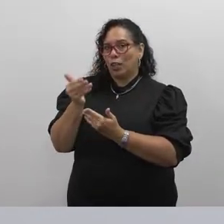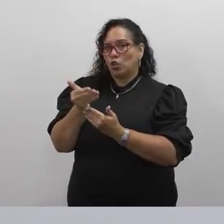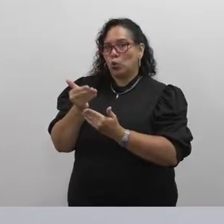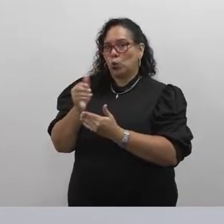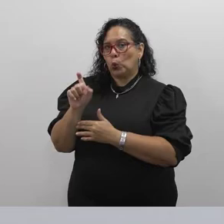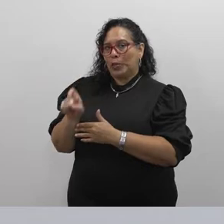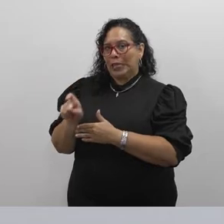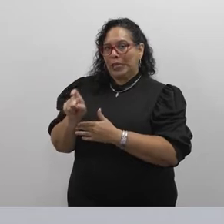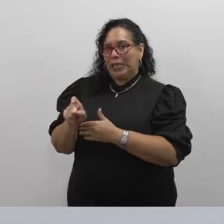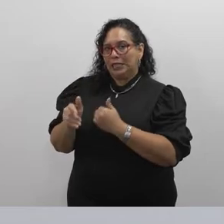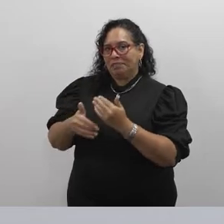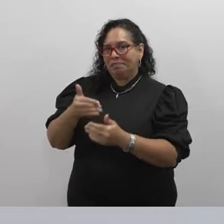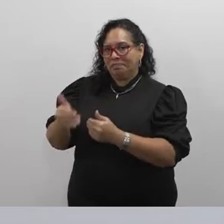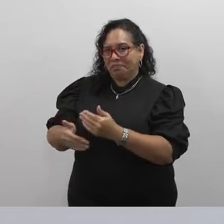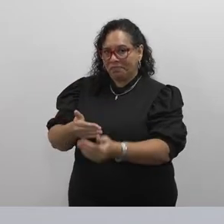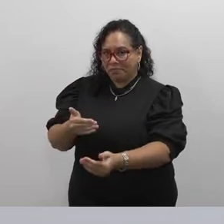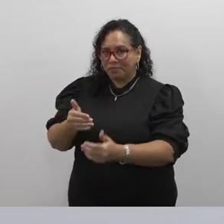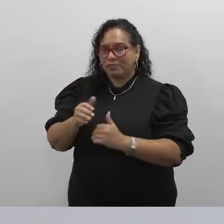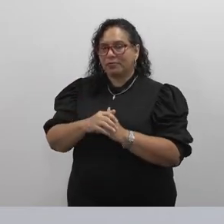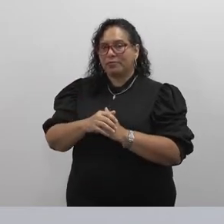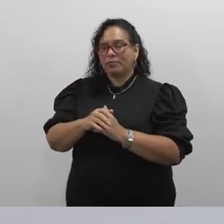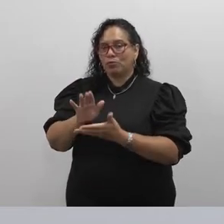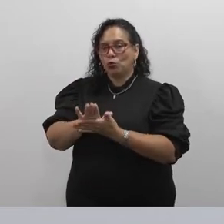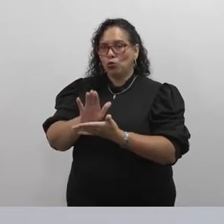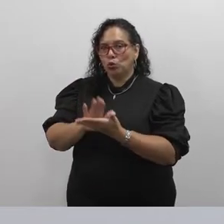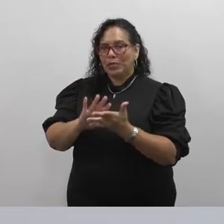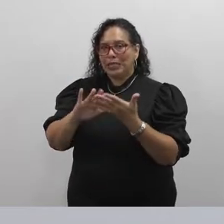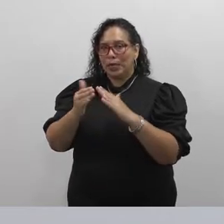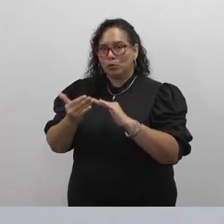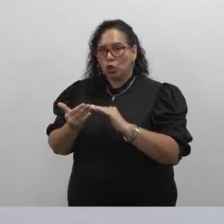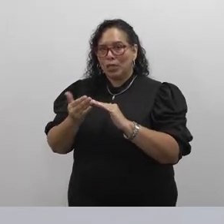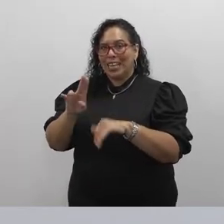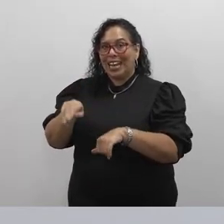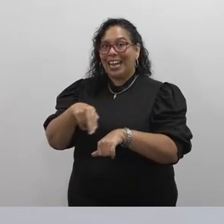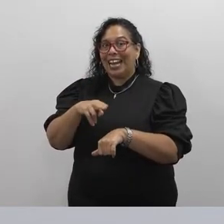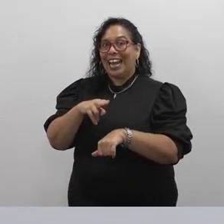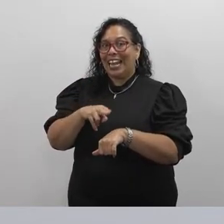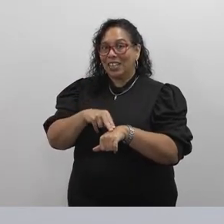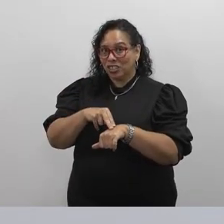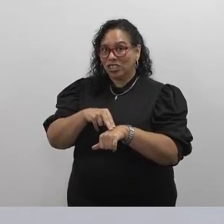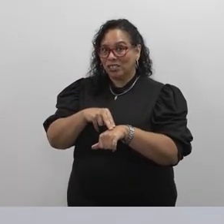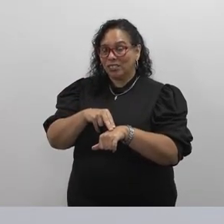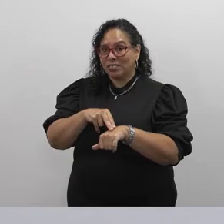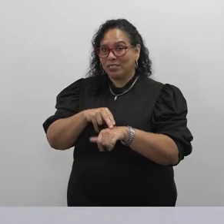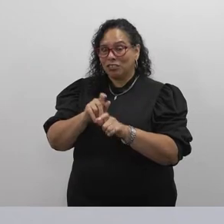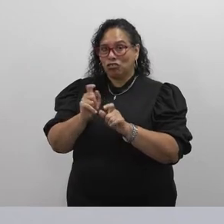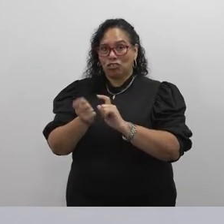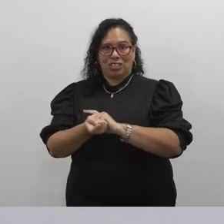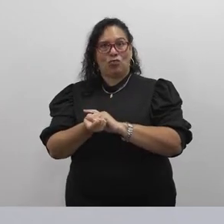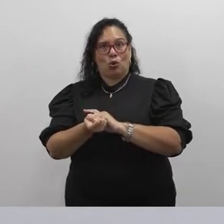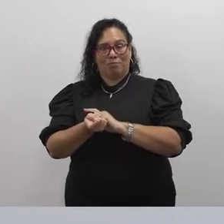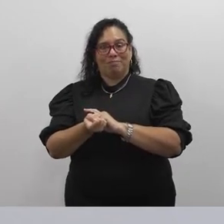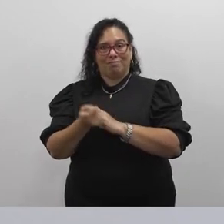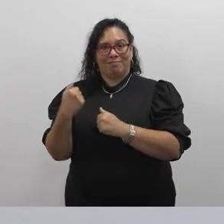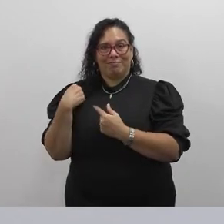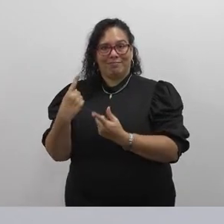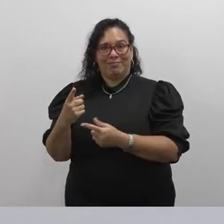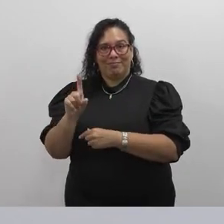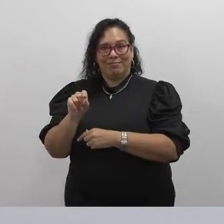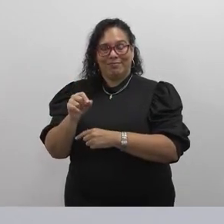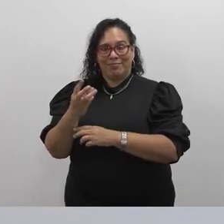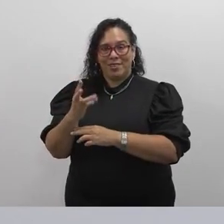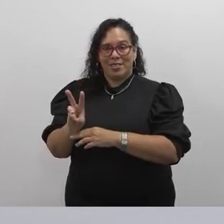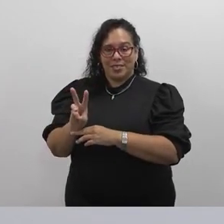needs, as schools in our community and in our nation have transformed since